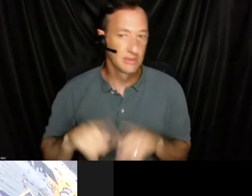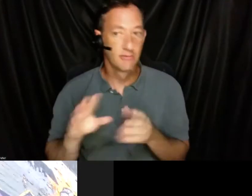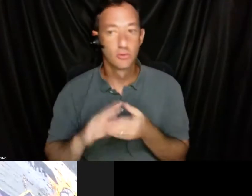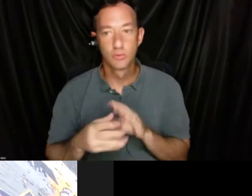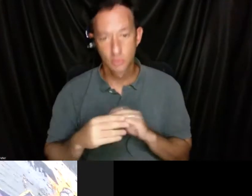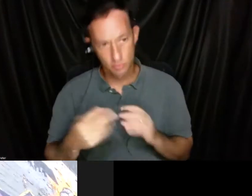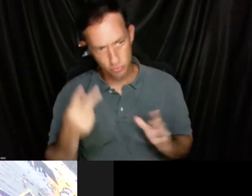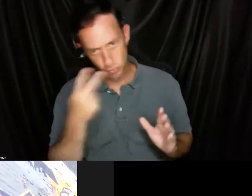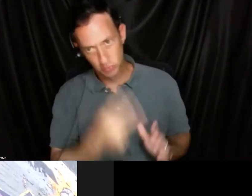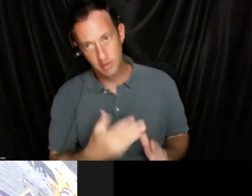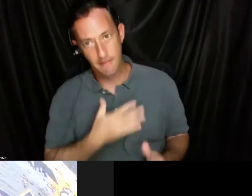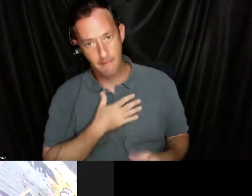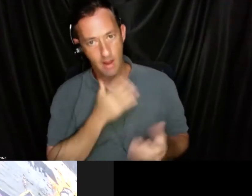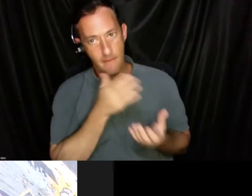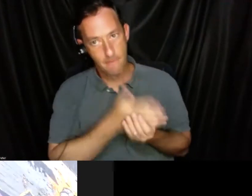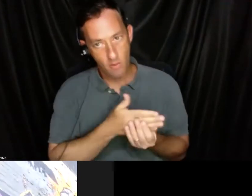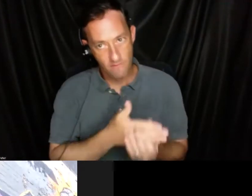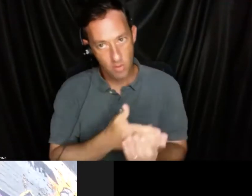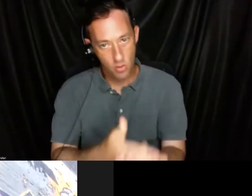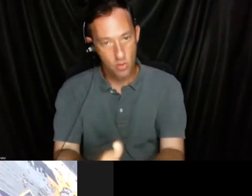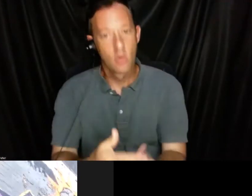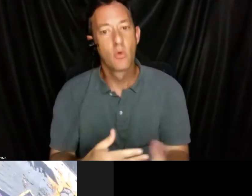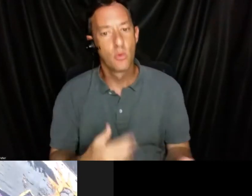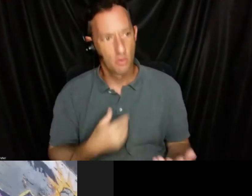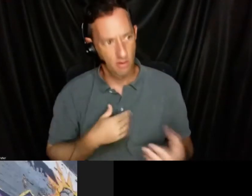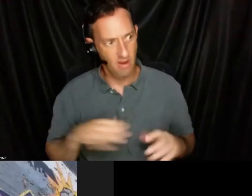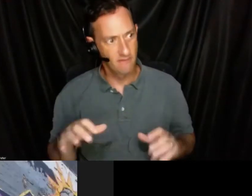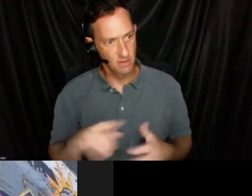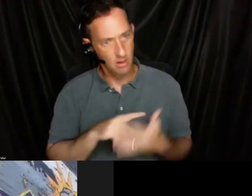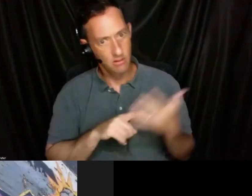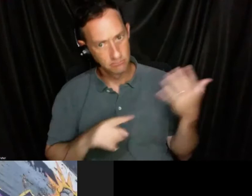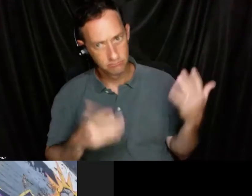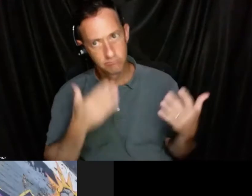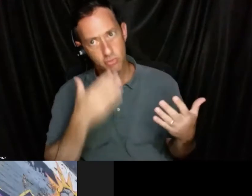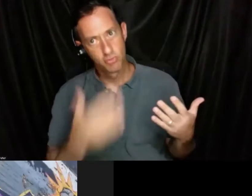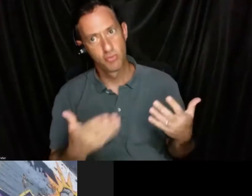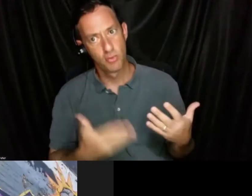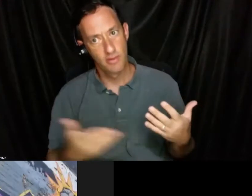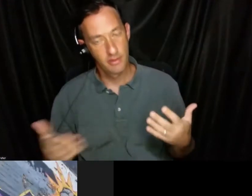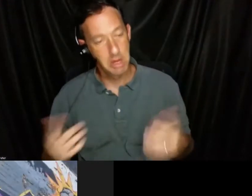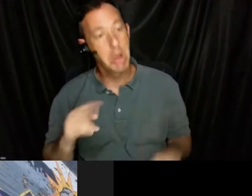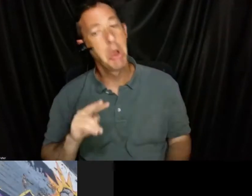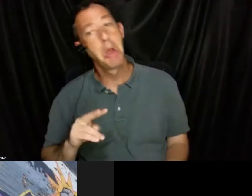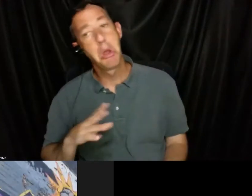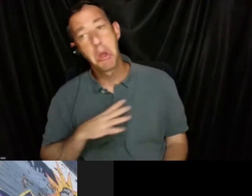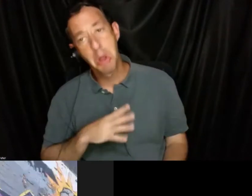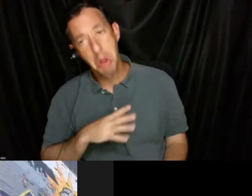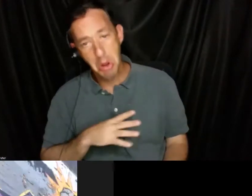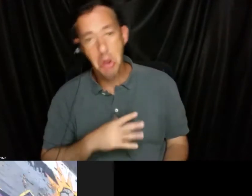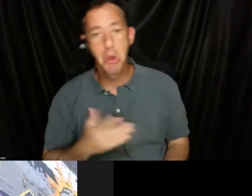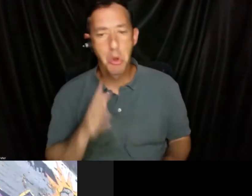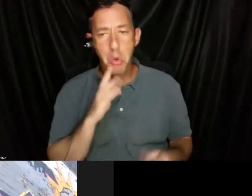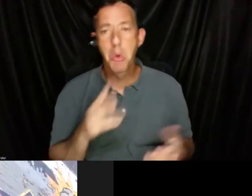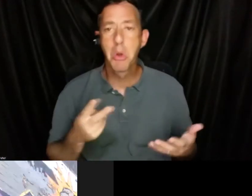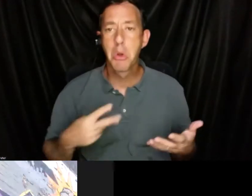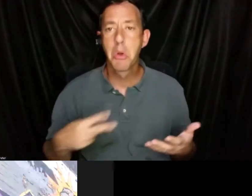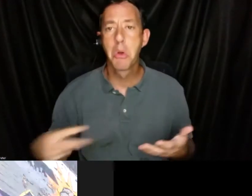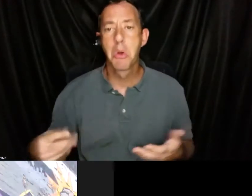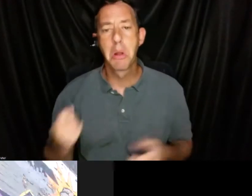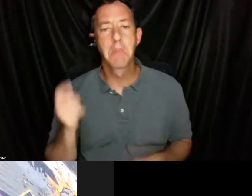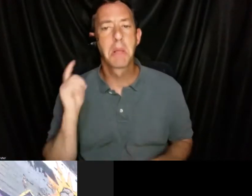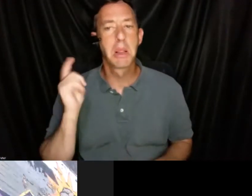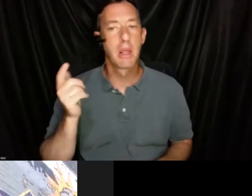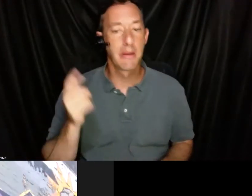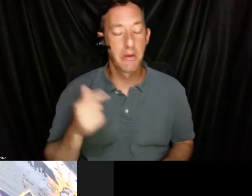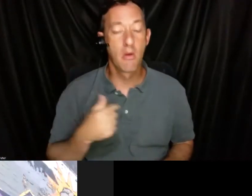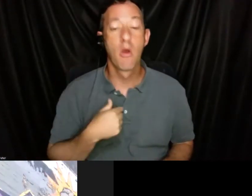my portfolio. You know, I've done some credible things. And they were like, okay, well, we're gonna take a look at that a little later on.